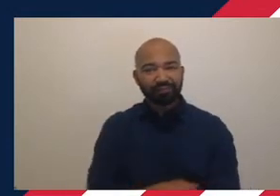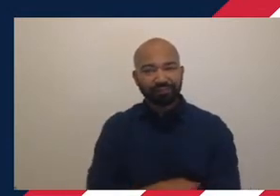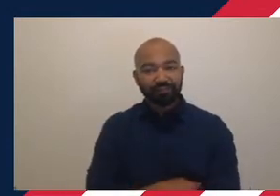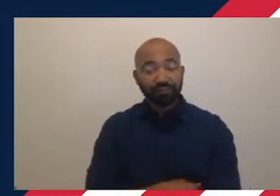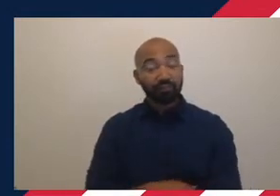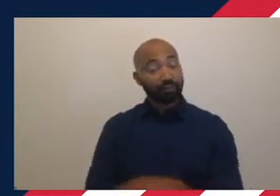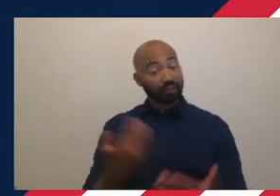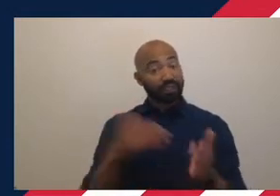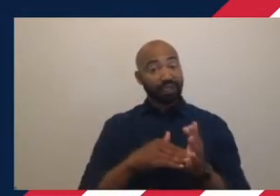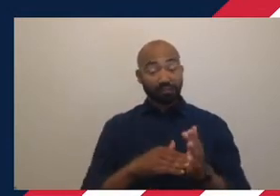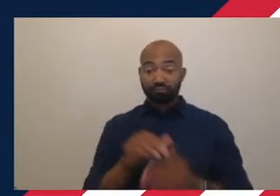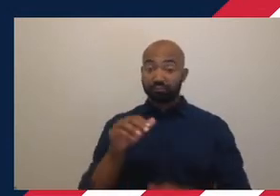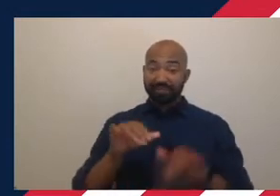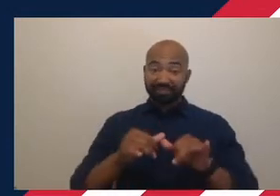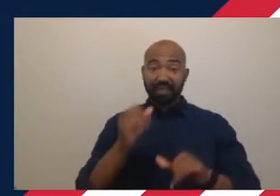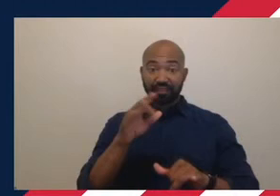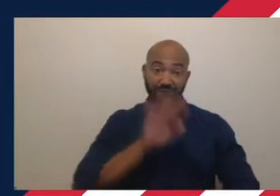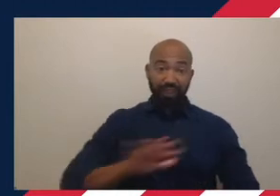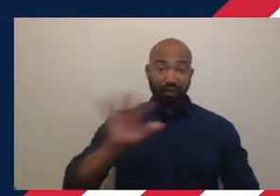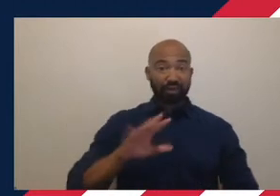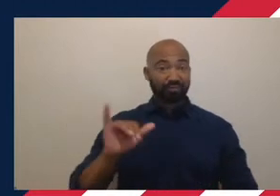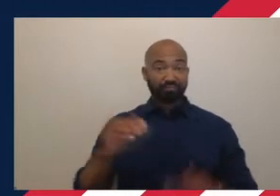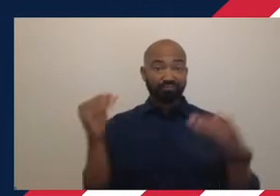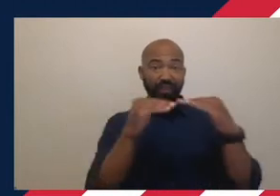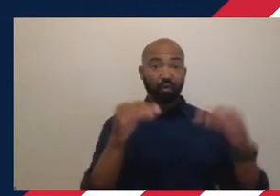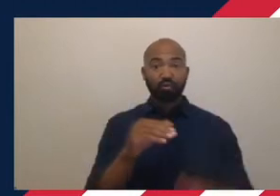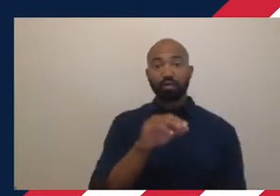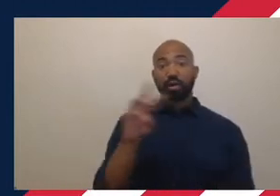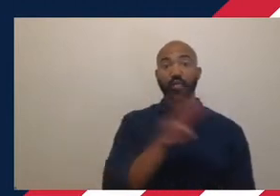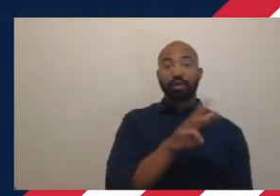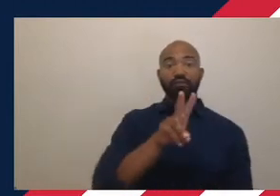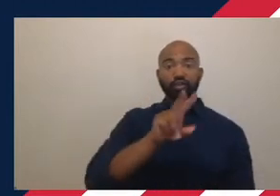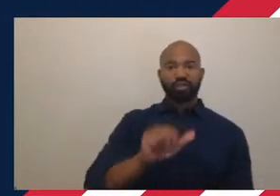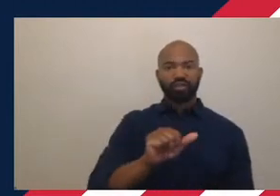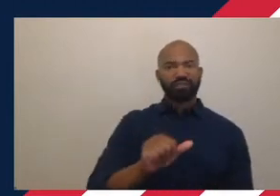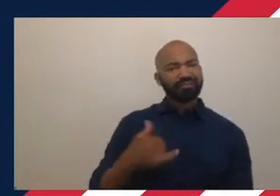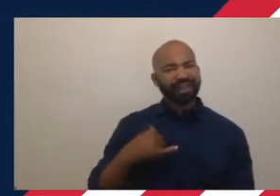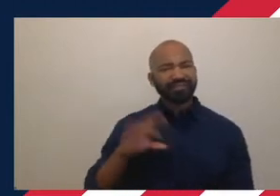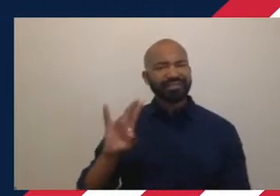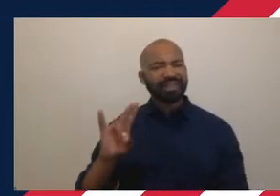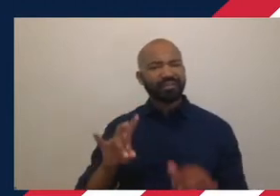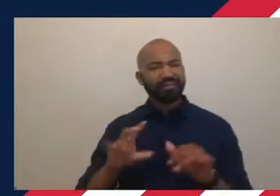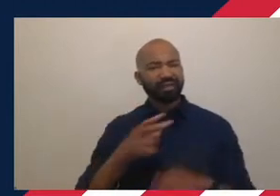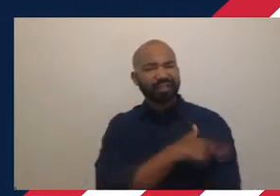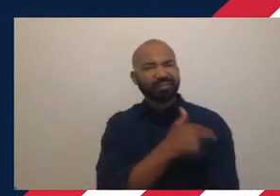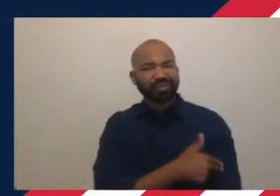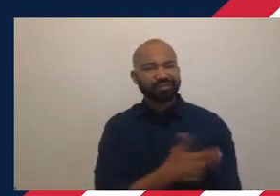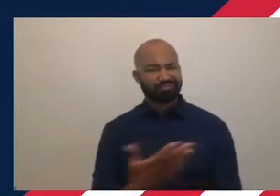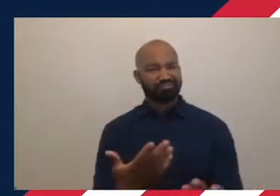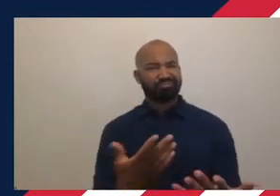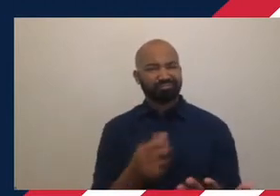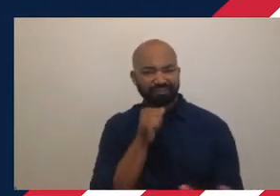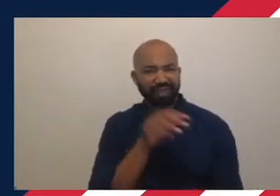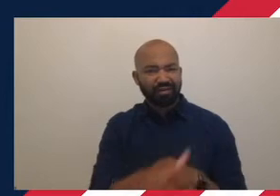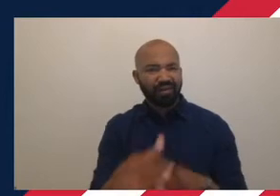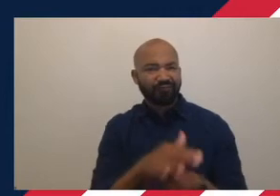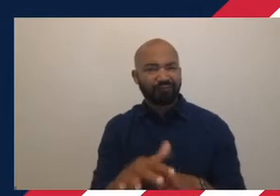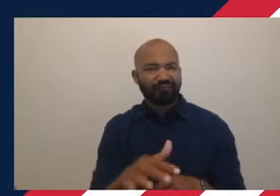Virginia. And that is unacceptable. And I appreciate the United States citizen